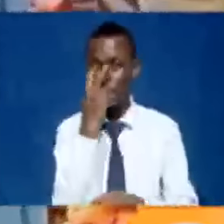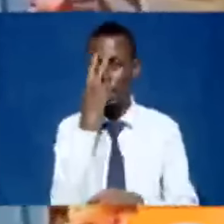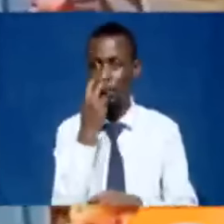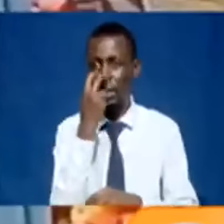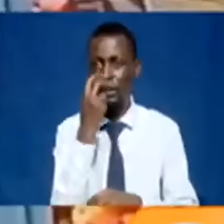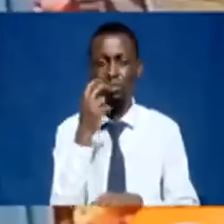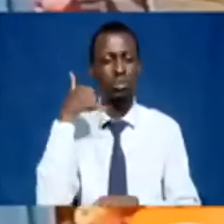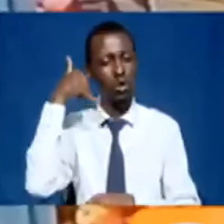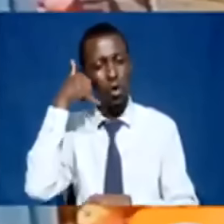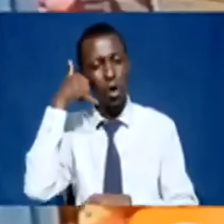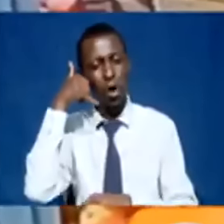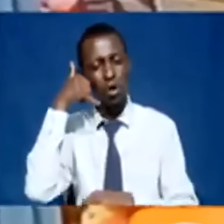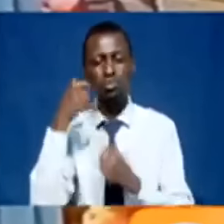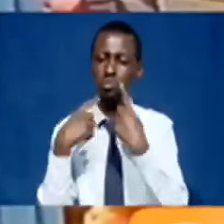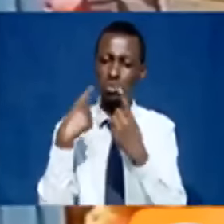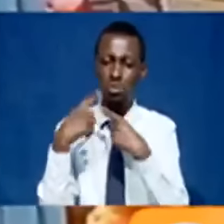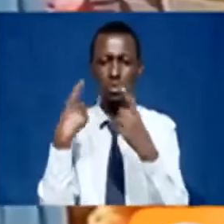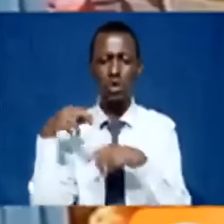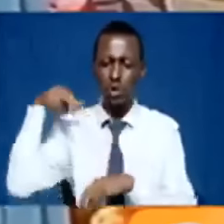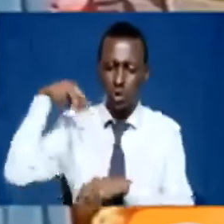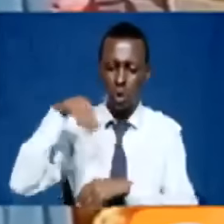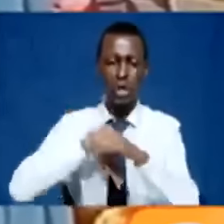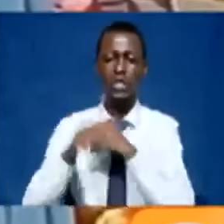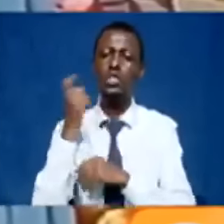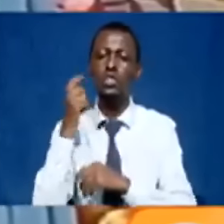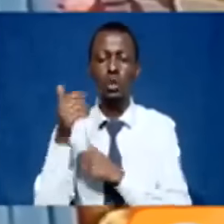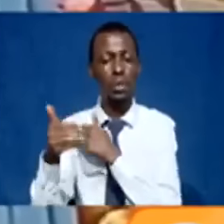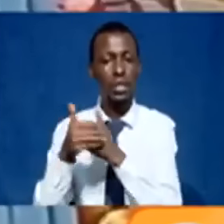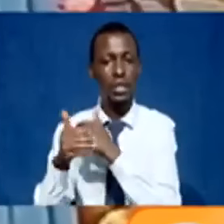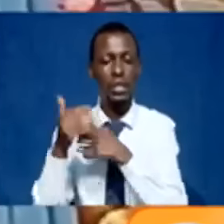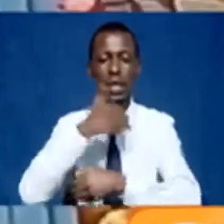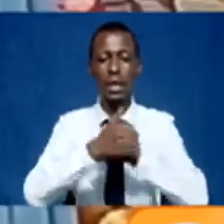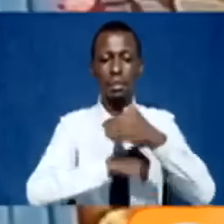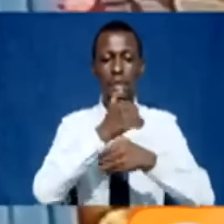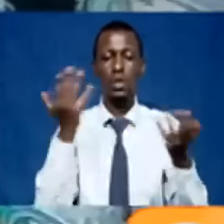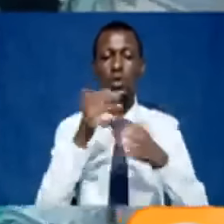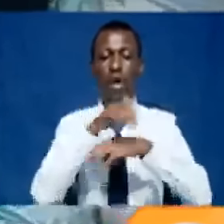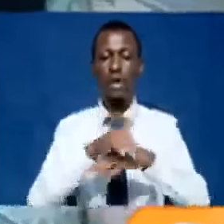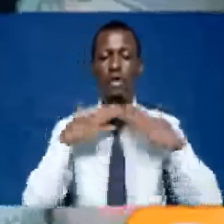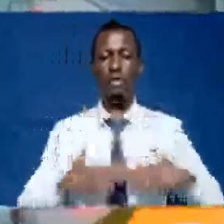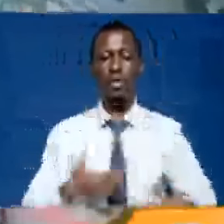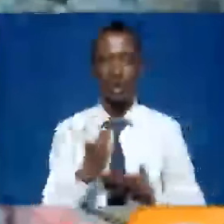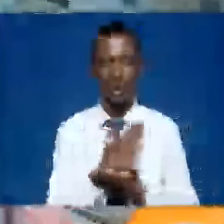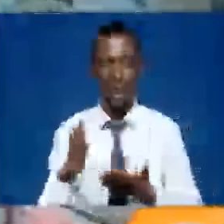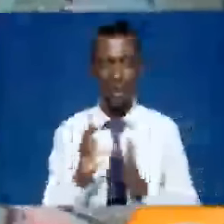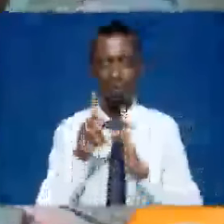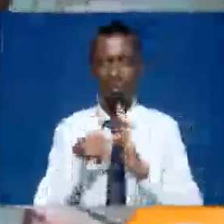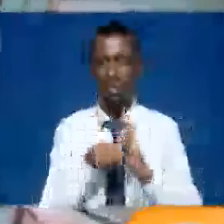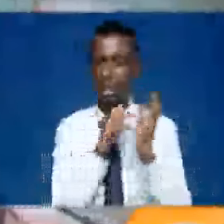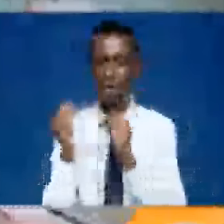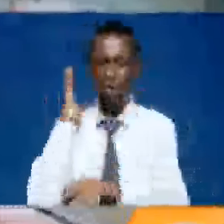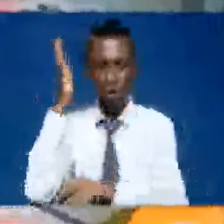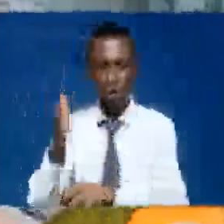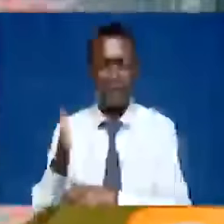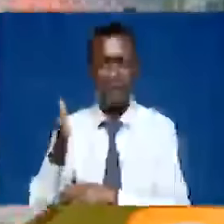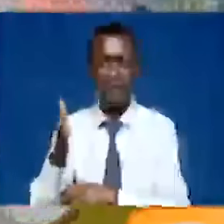while talking on phone outside a shop adjacent to the building where the body parts were found. He walks straight to the cashier